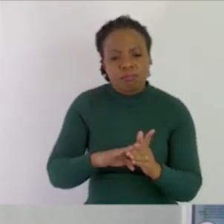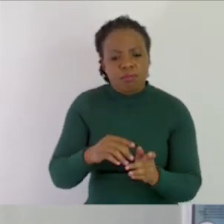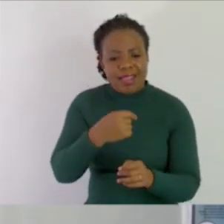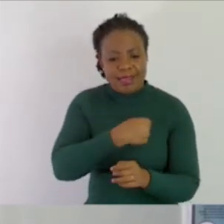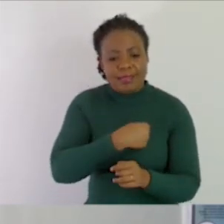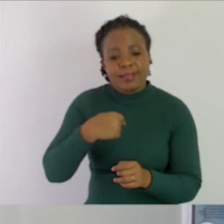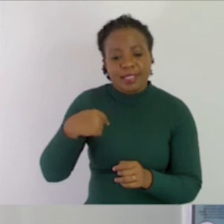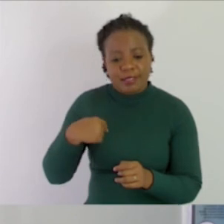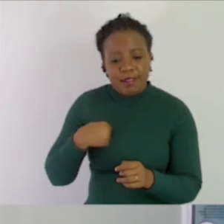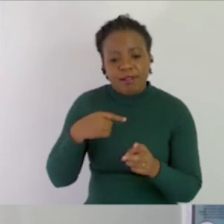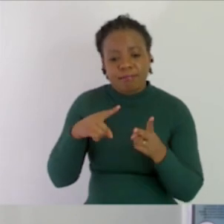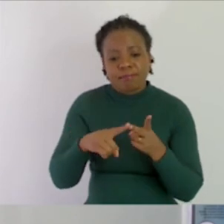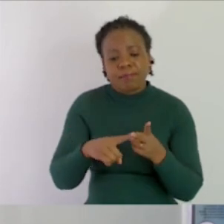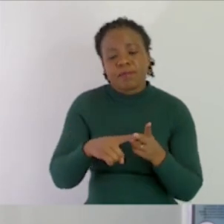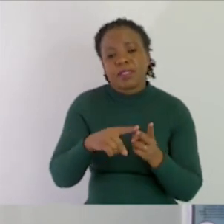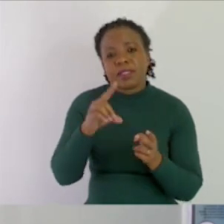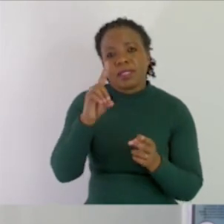gender and the diminutives.